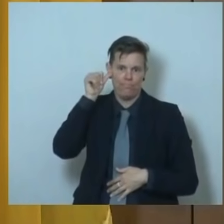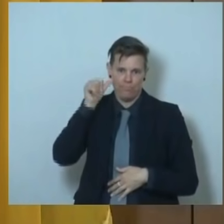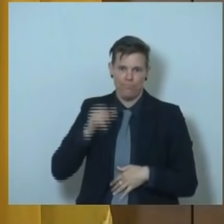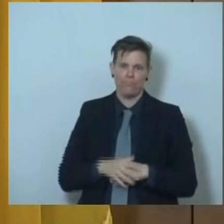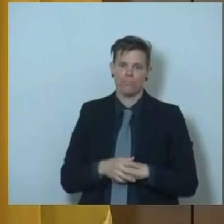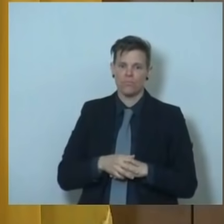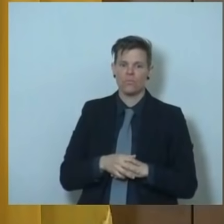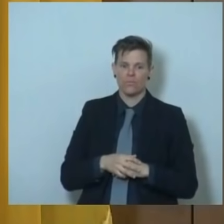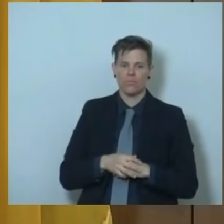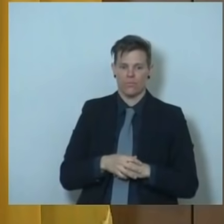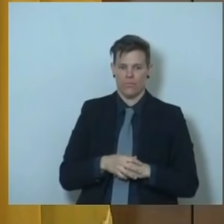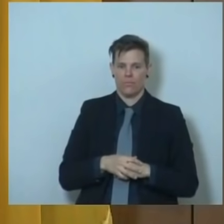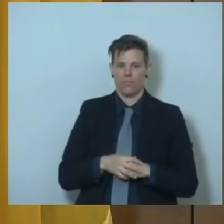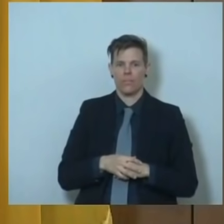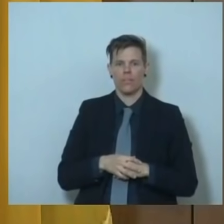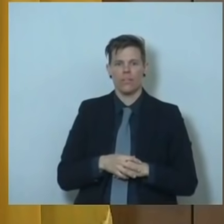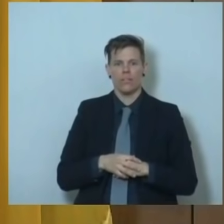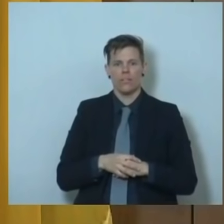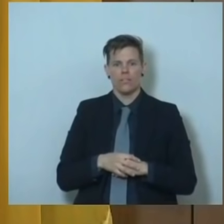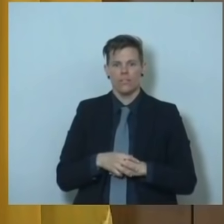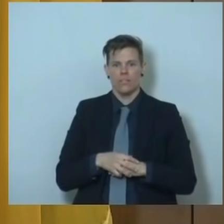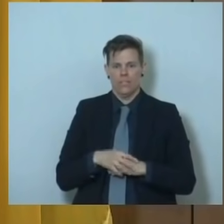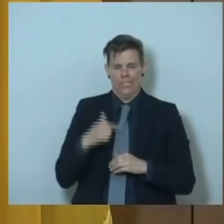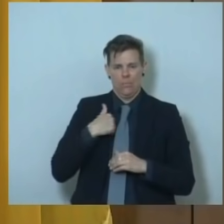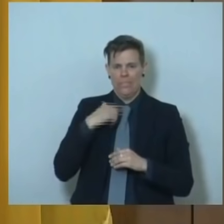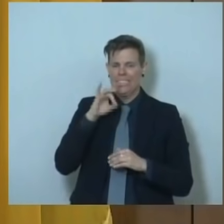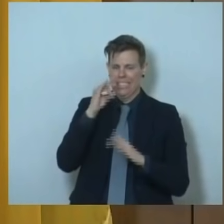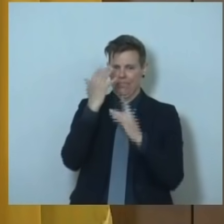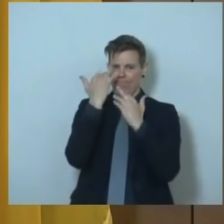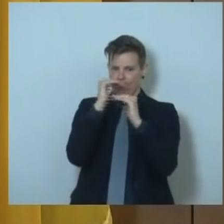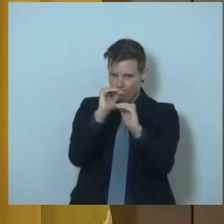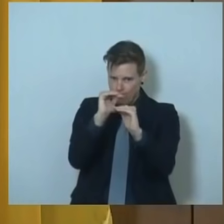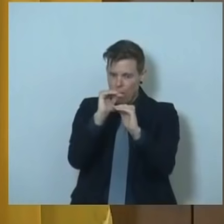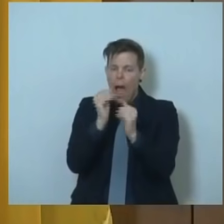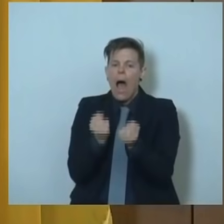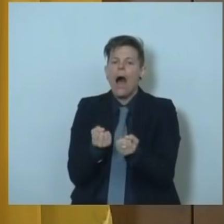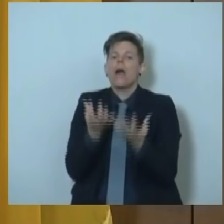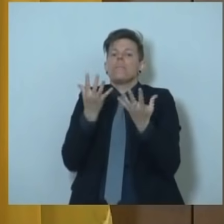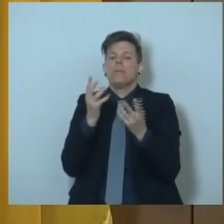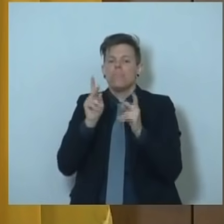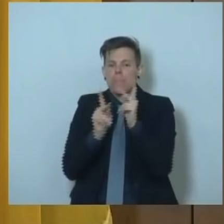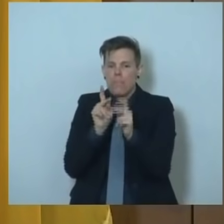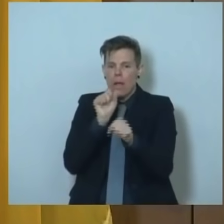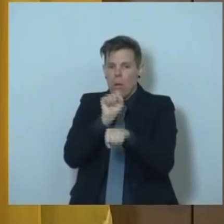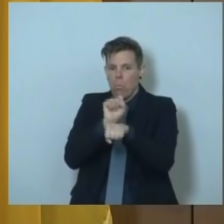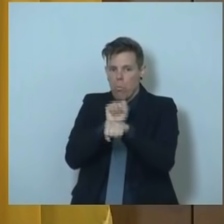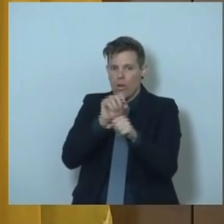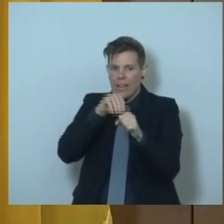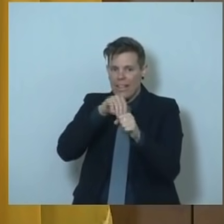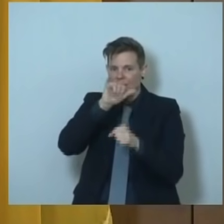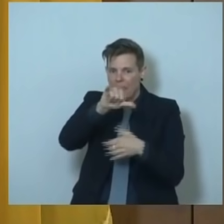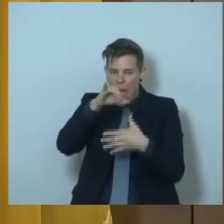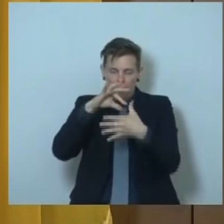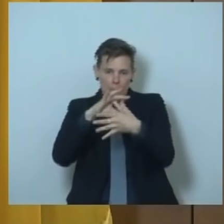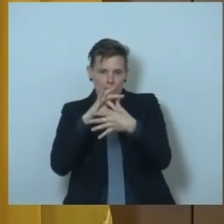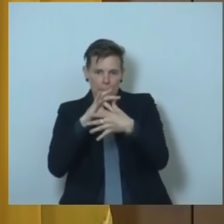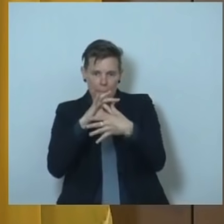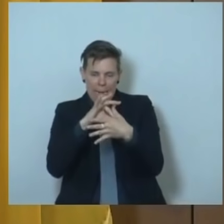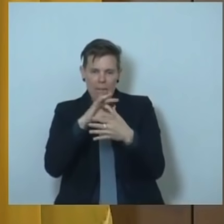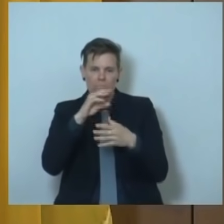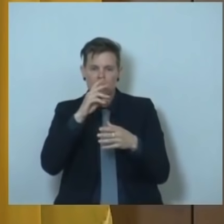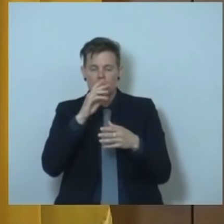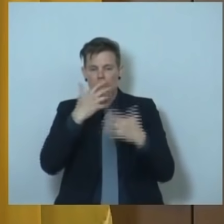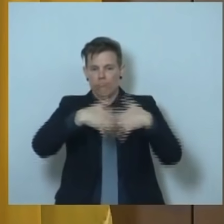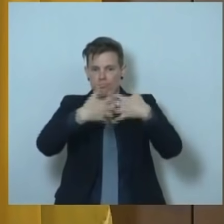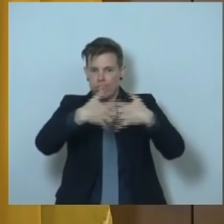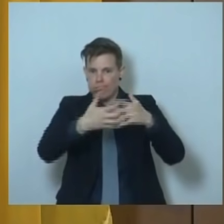we have restricted the number of individuals that can work in the plant, and have further required that